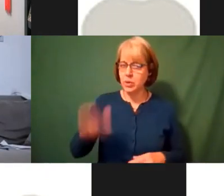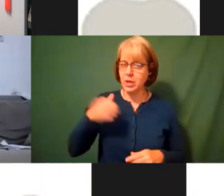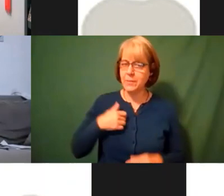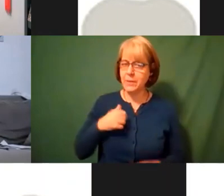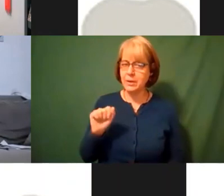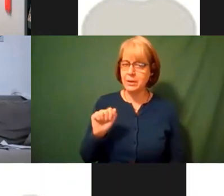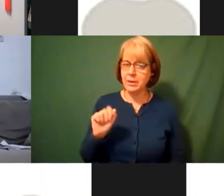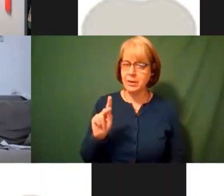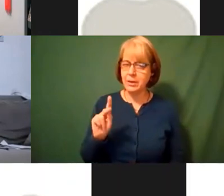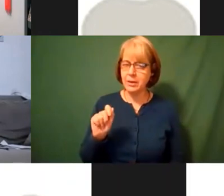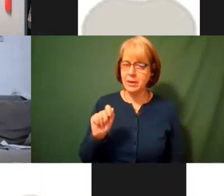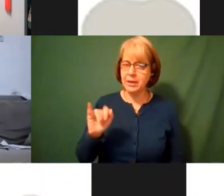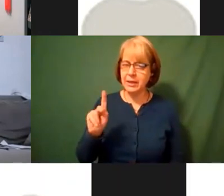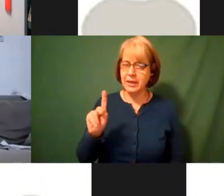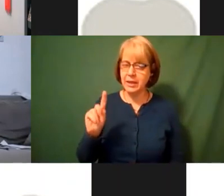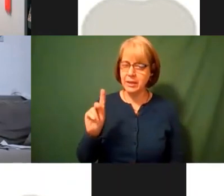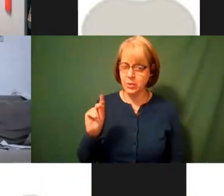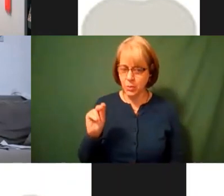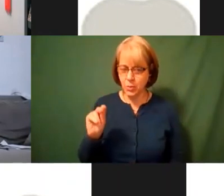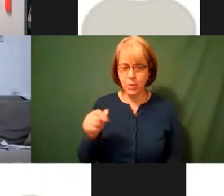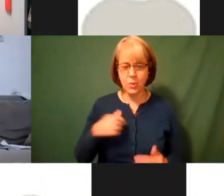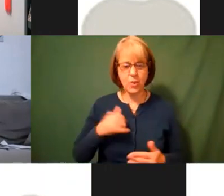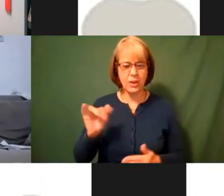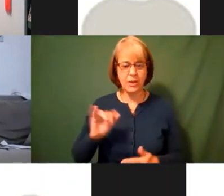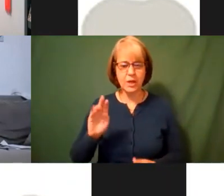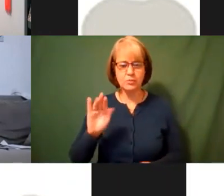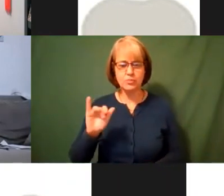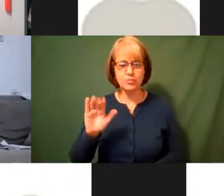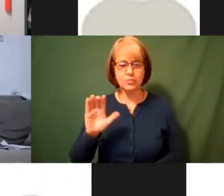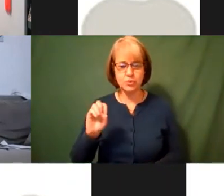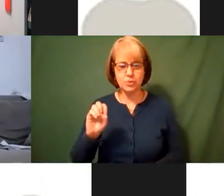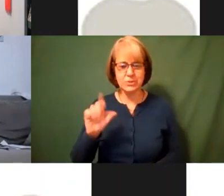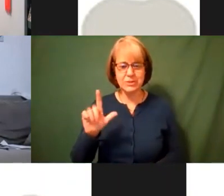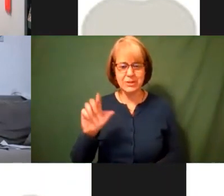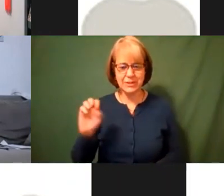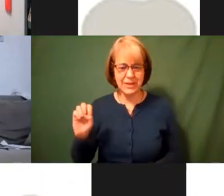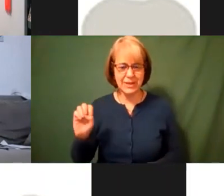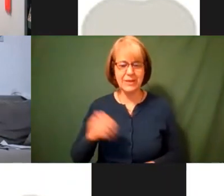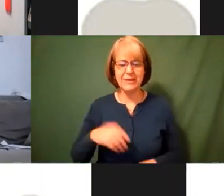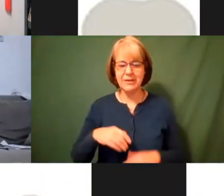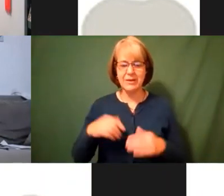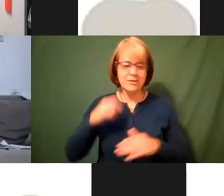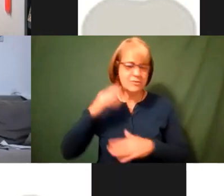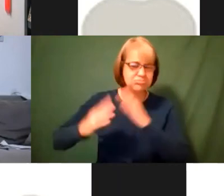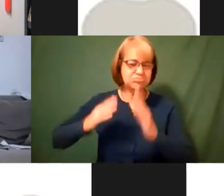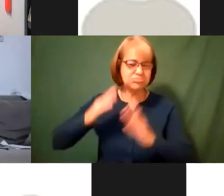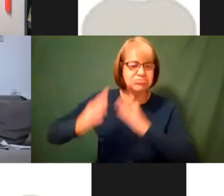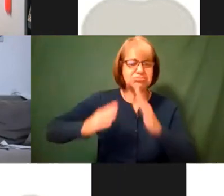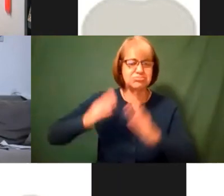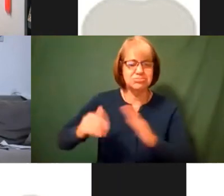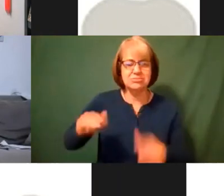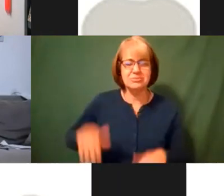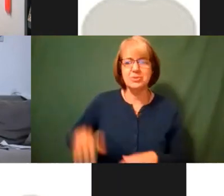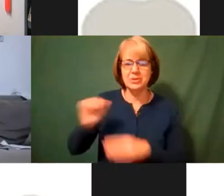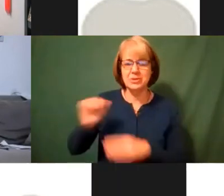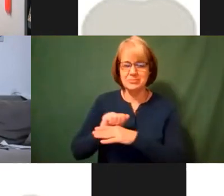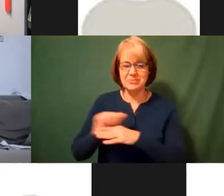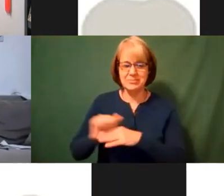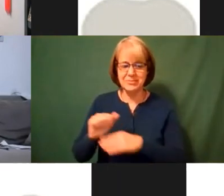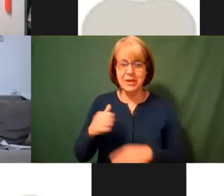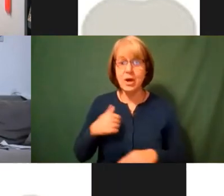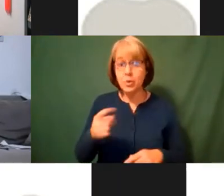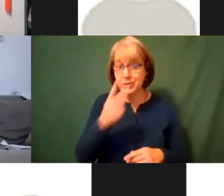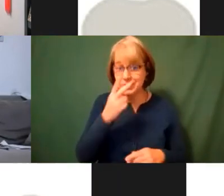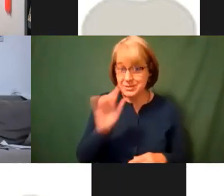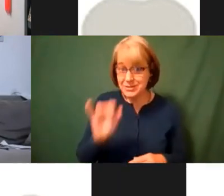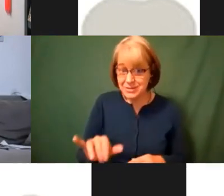another life, man, I want to be like, you know, Bruce Lee, Jet Li. I'm all about that. If you've ever seen the documentary Black Kung Fu, it's